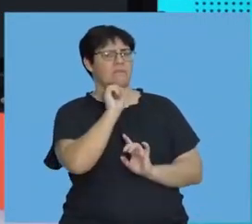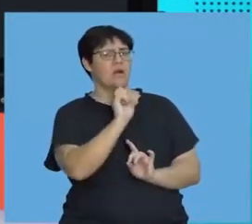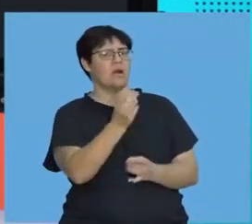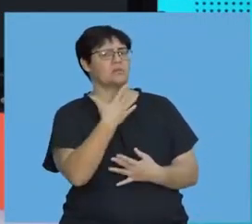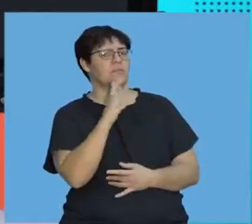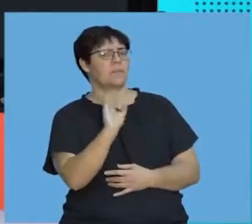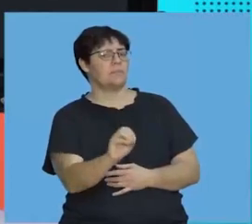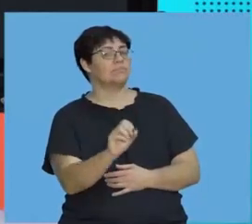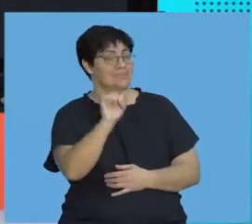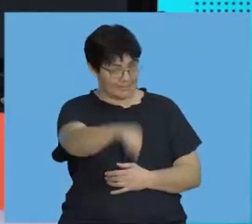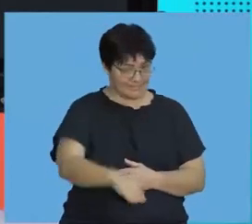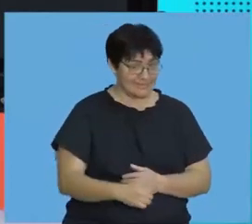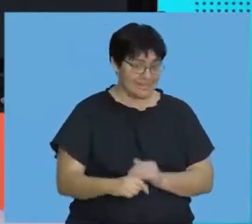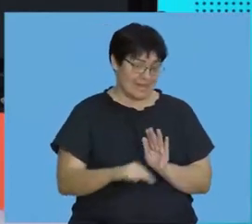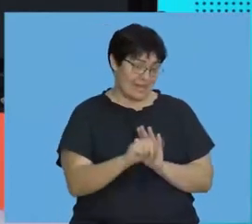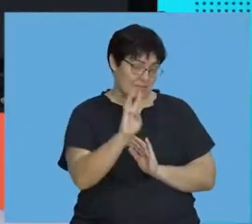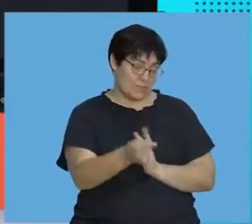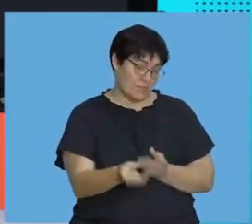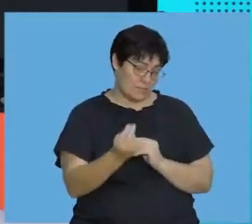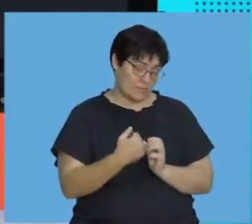answer. Yes, we are.